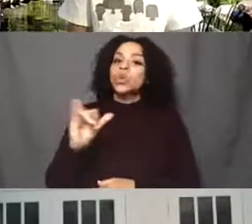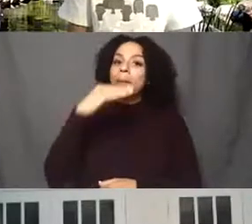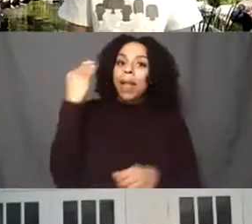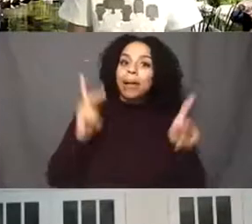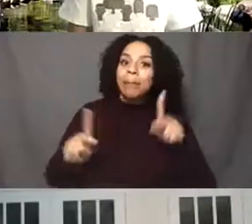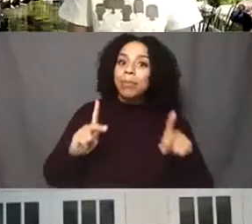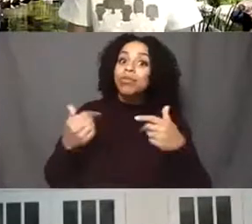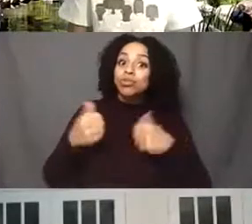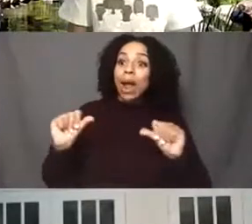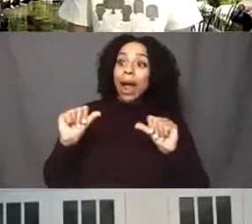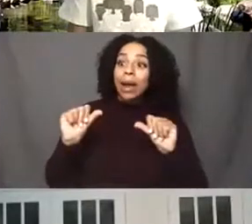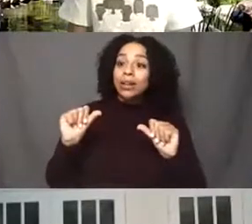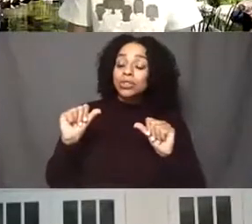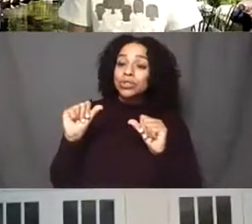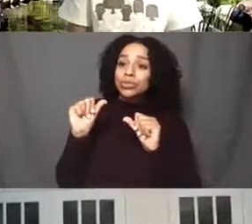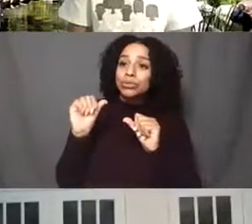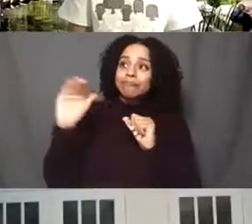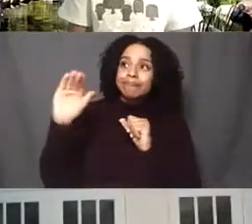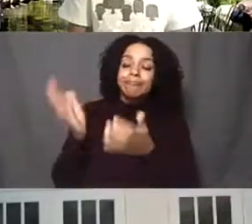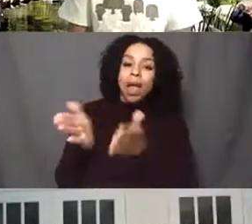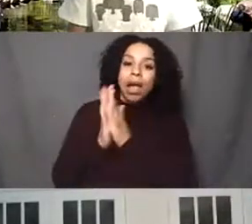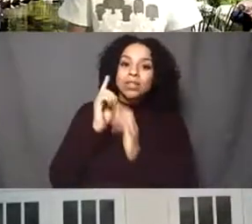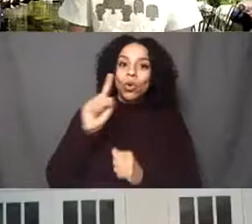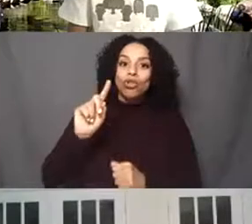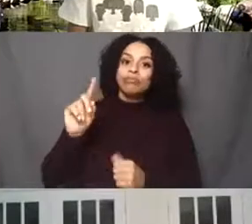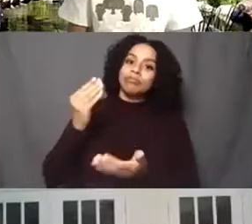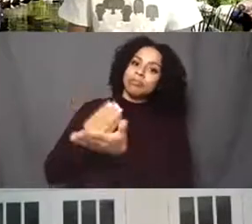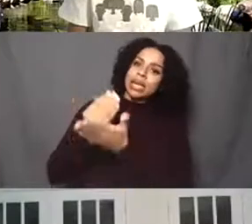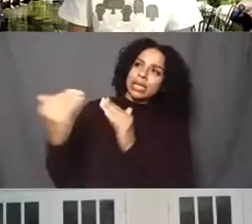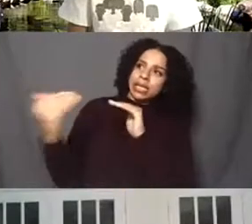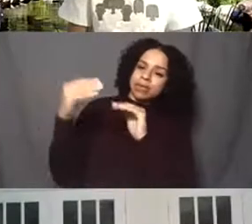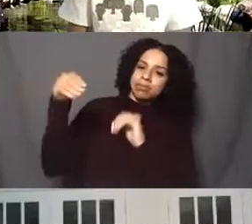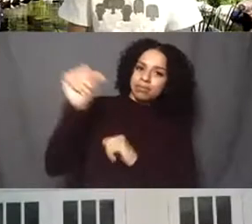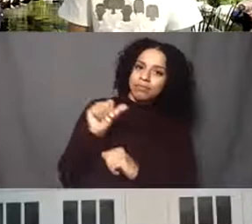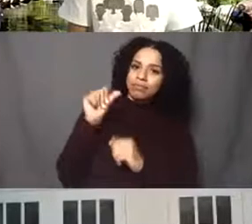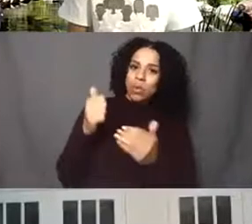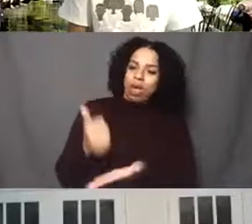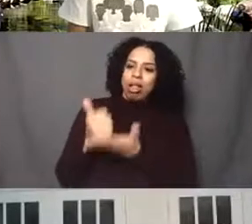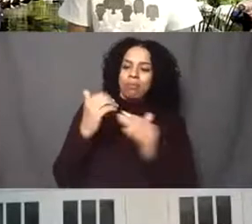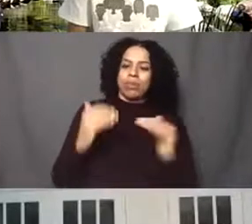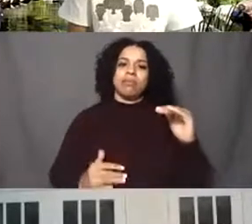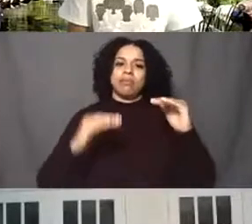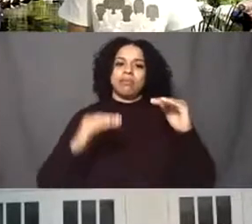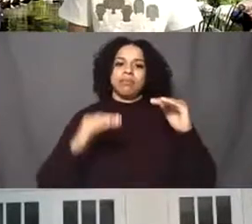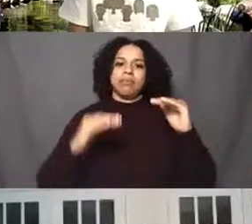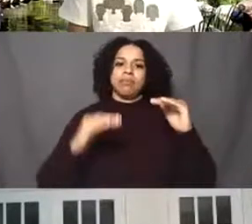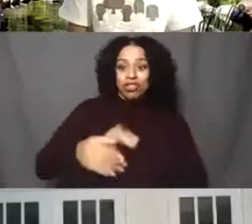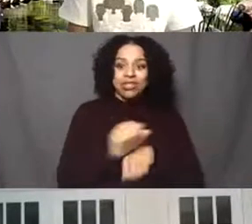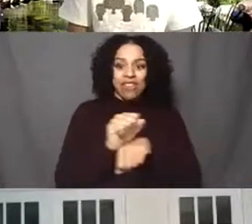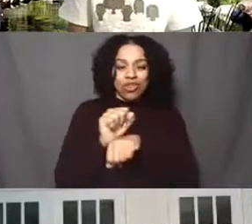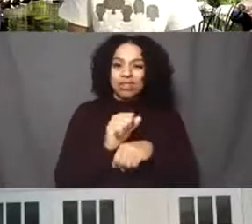slavery ended and were never given that opportunity, and tried to build the argument around that. So it's one of those cases